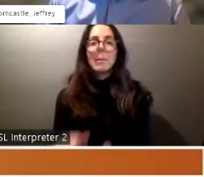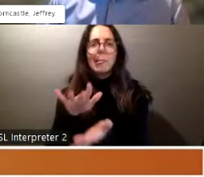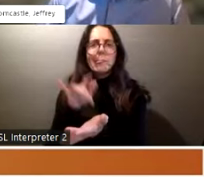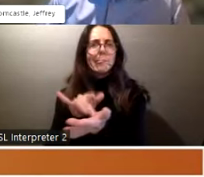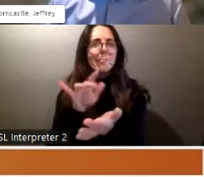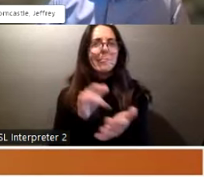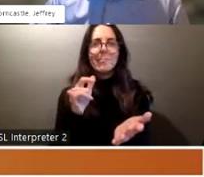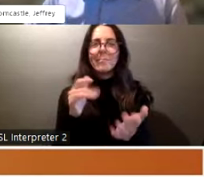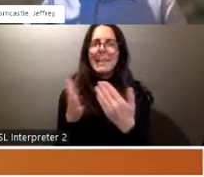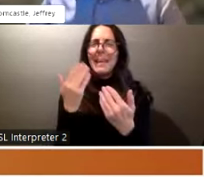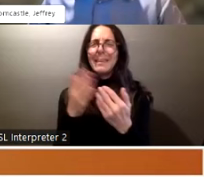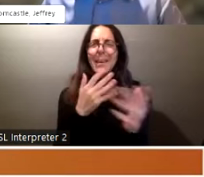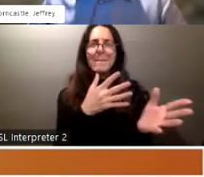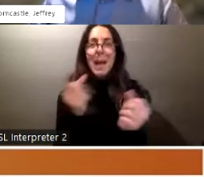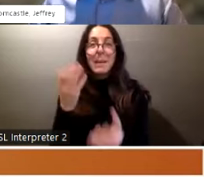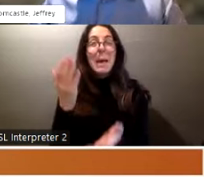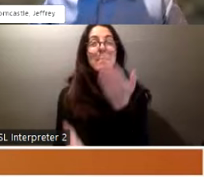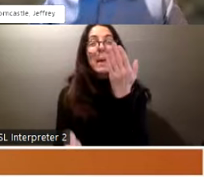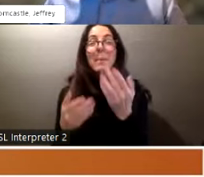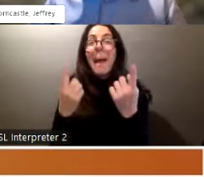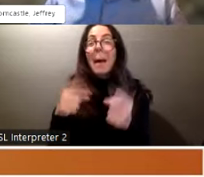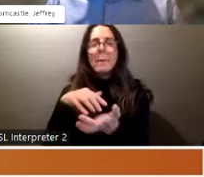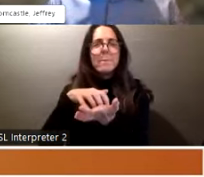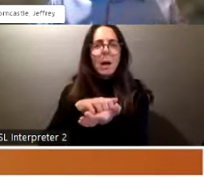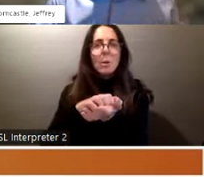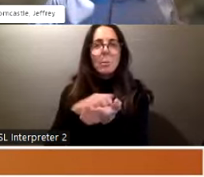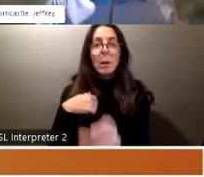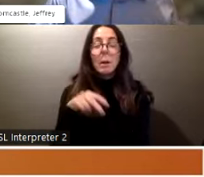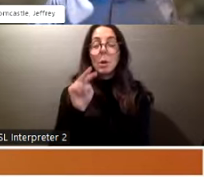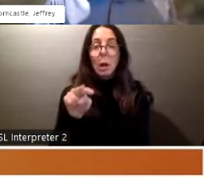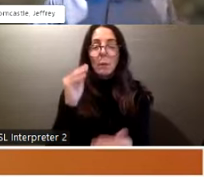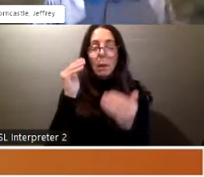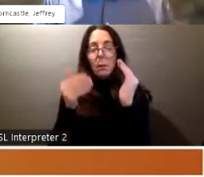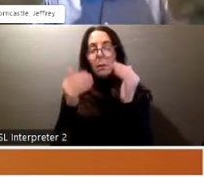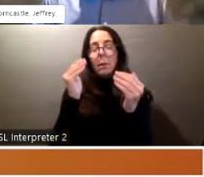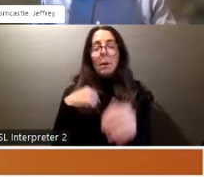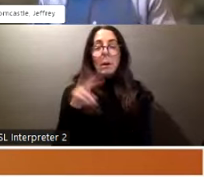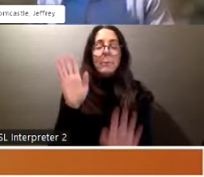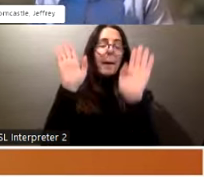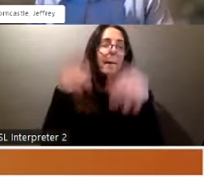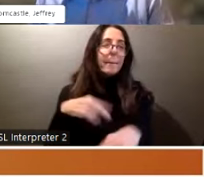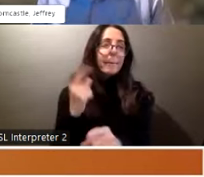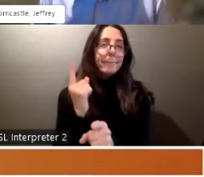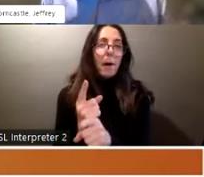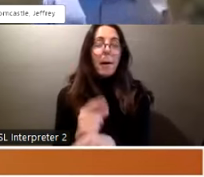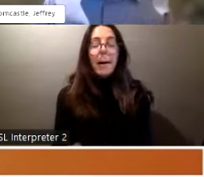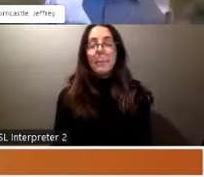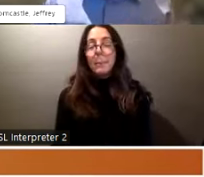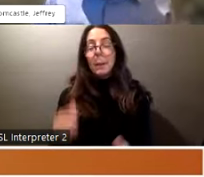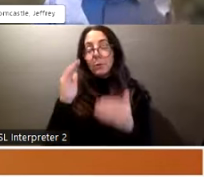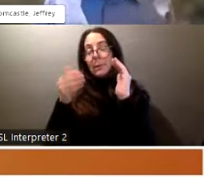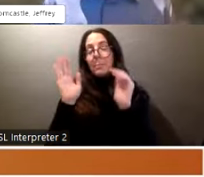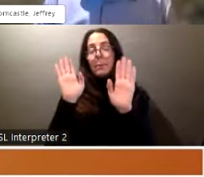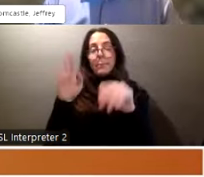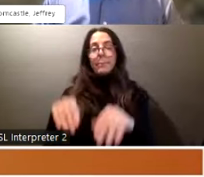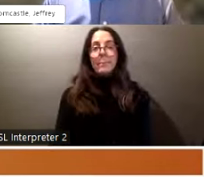quickly. You might be half asleep and think that it's legitimate because you have one eye open or whatever the case may